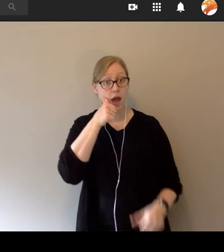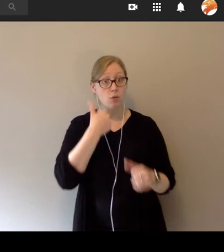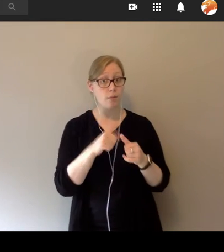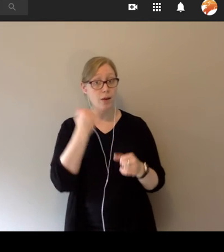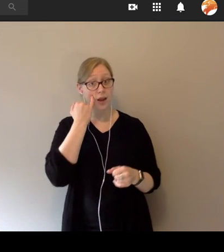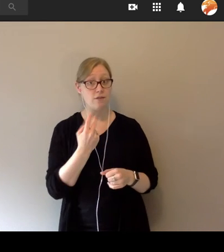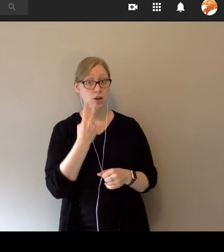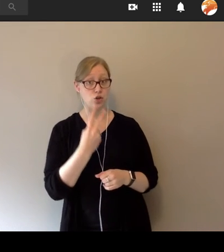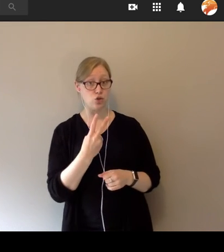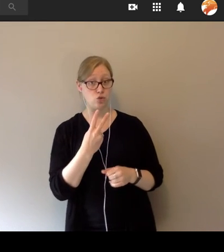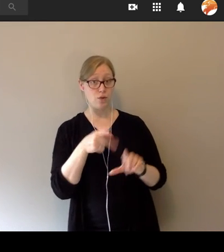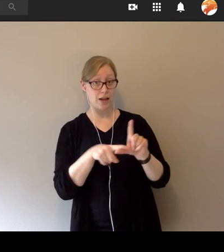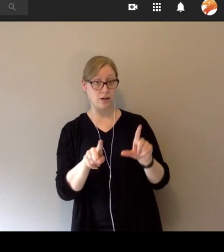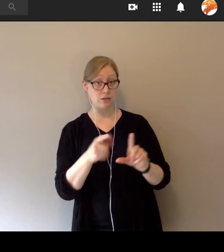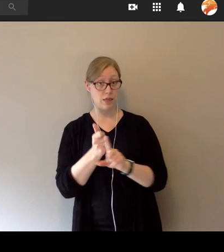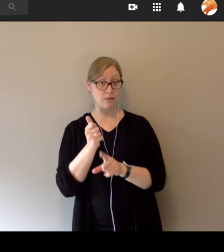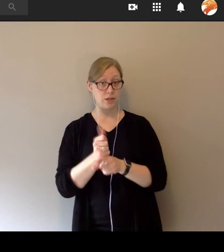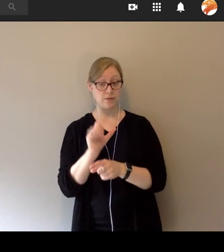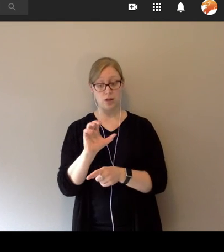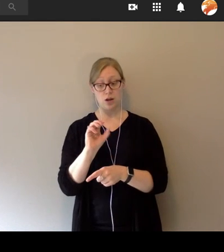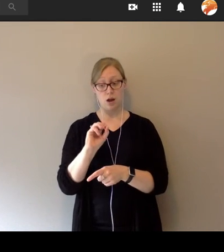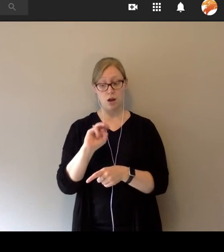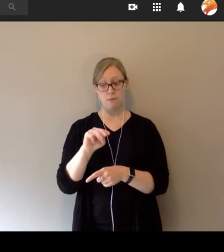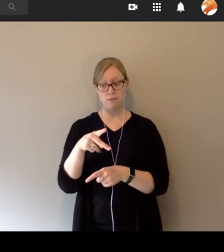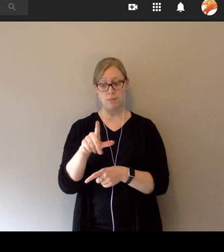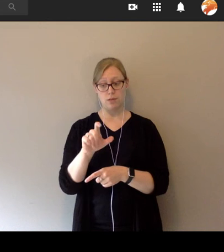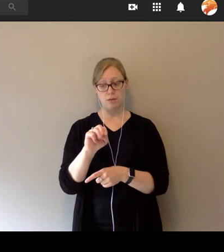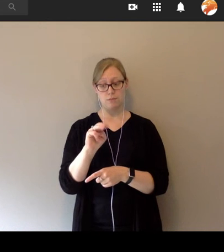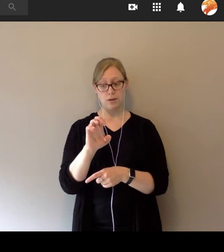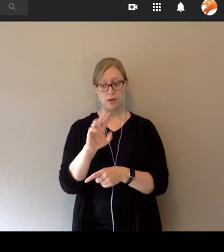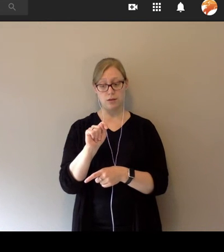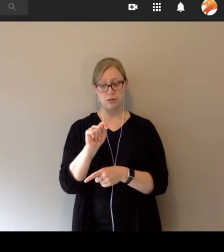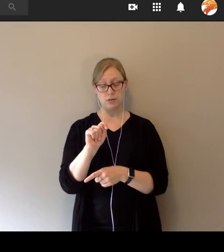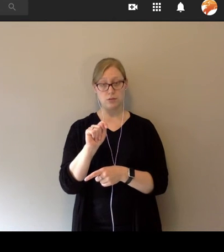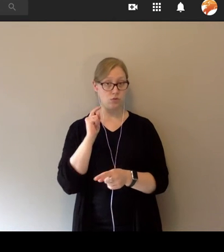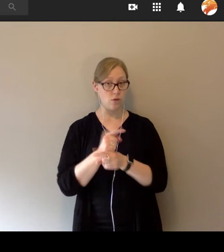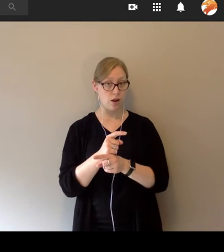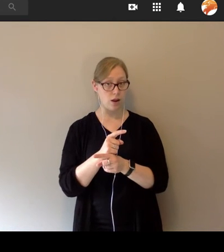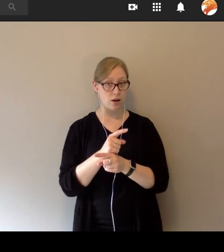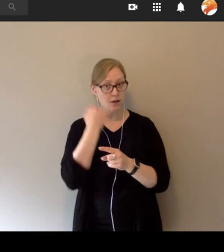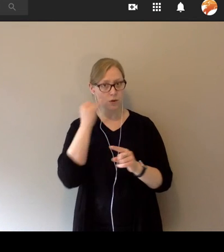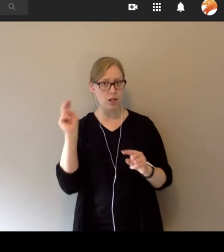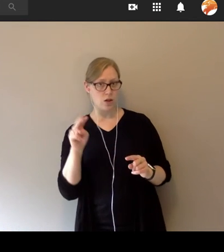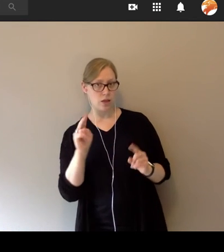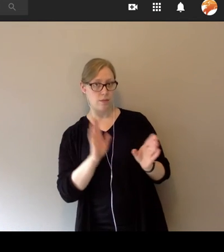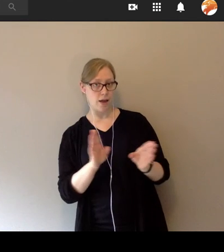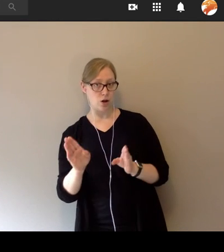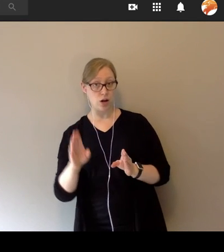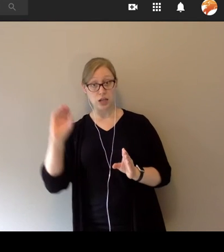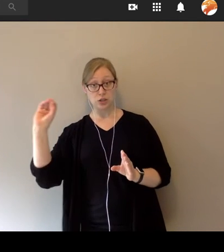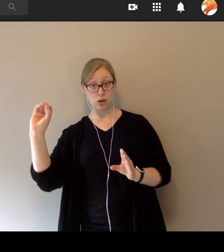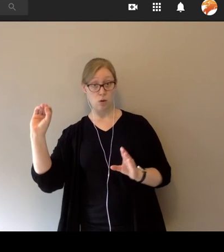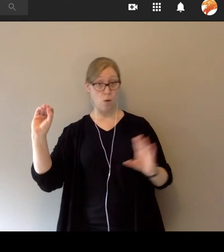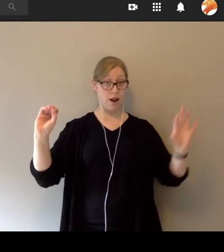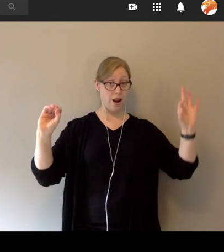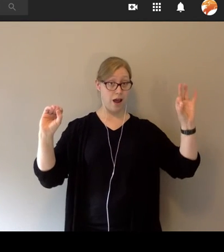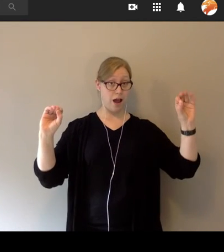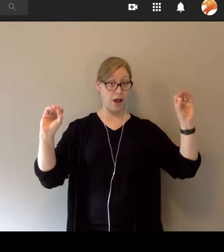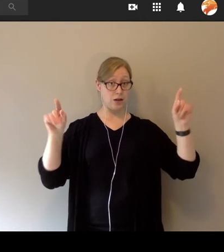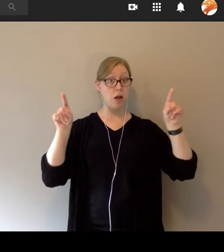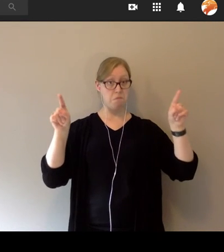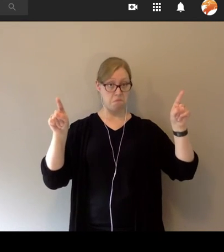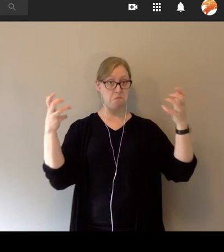right, and these are complements, right, if we look at the pattern here, we have 0 and 90, that's complementary,